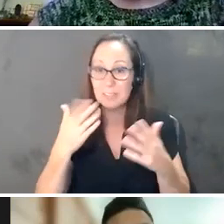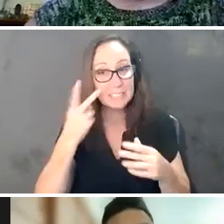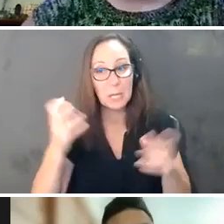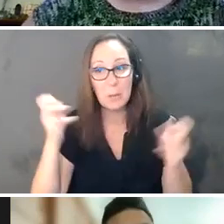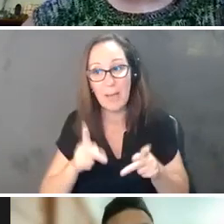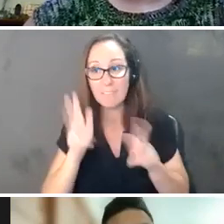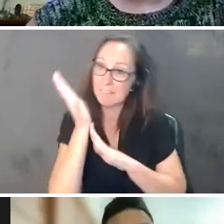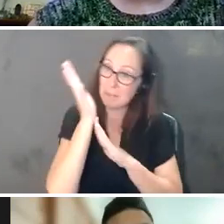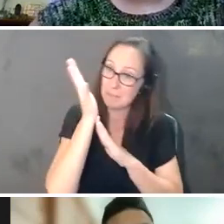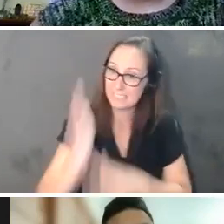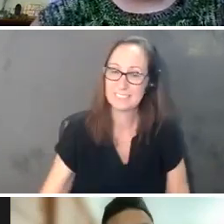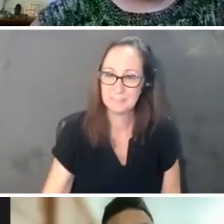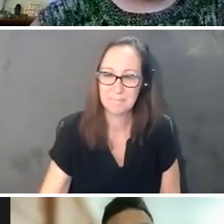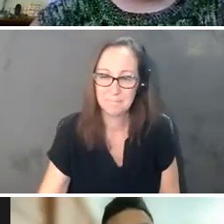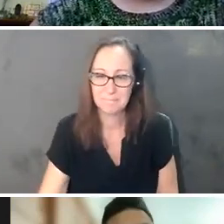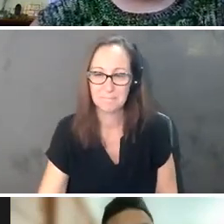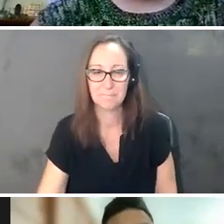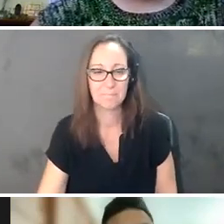see you all in about 5 minutes.